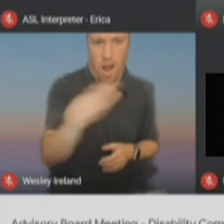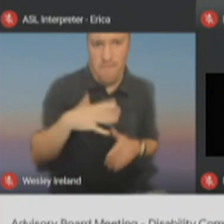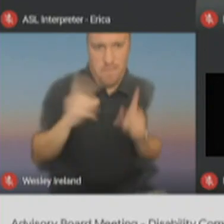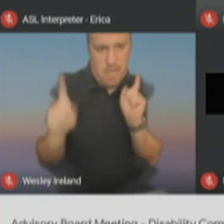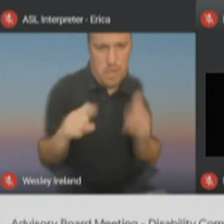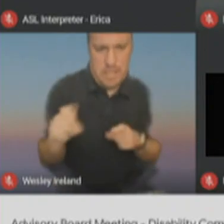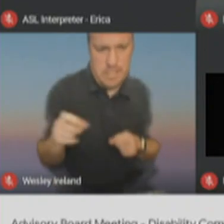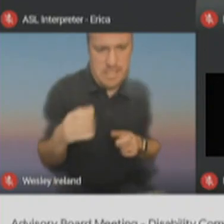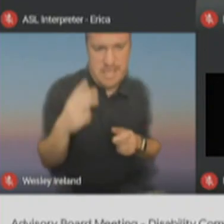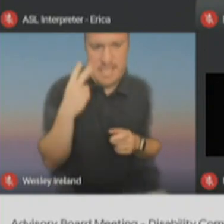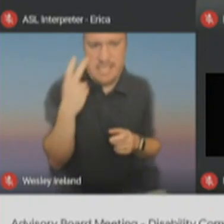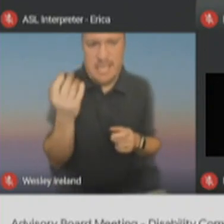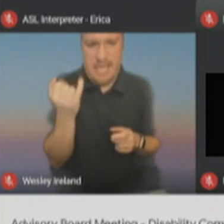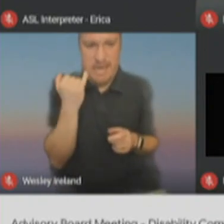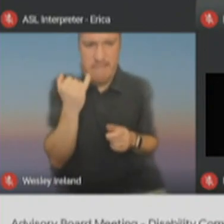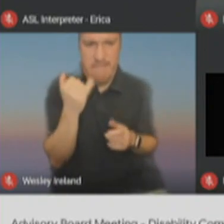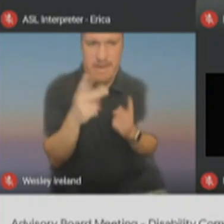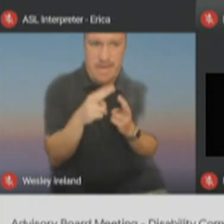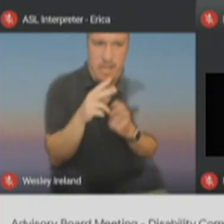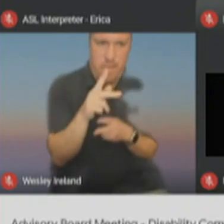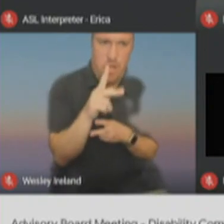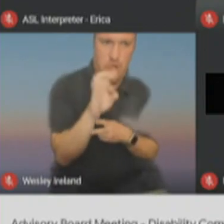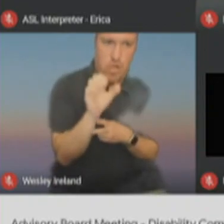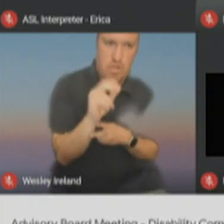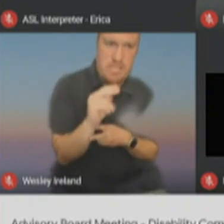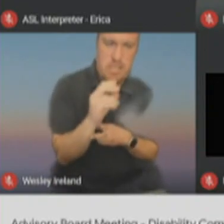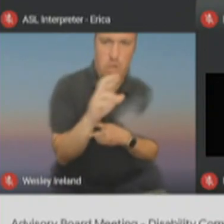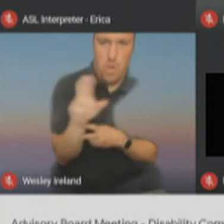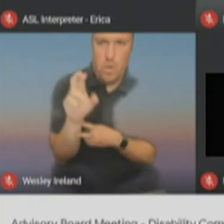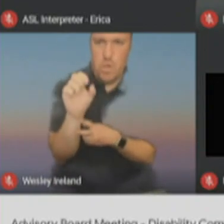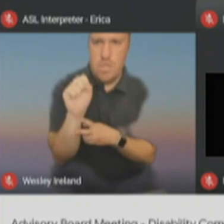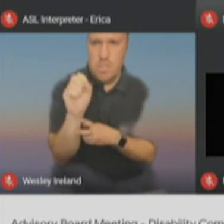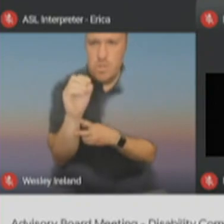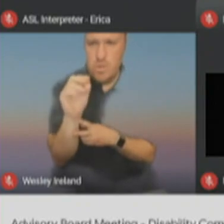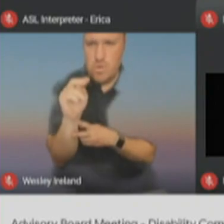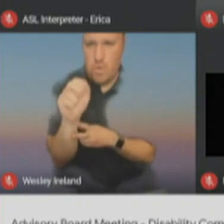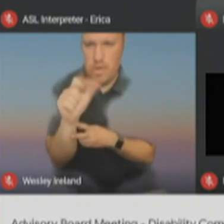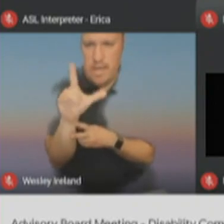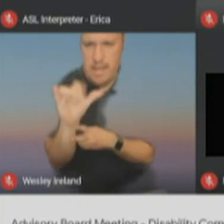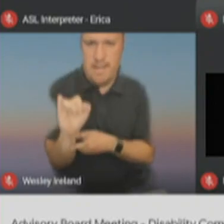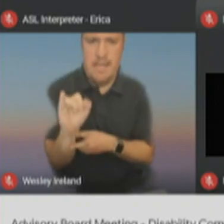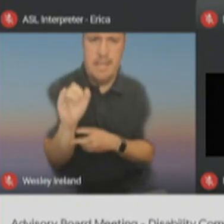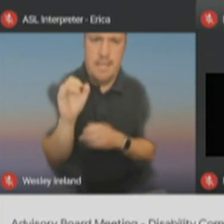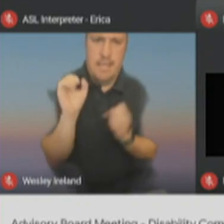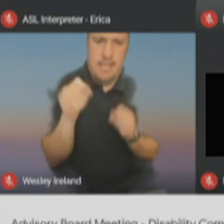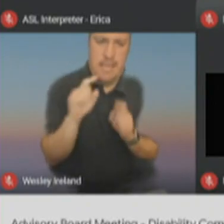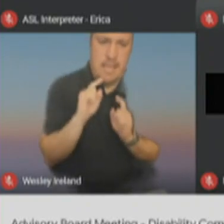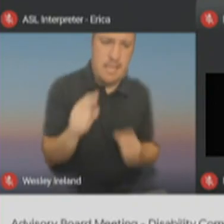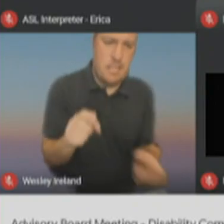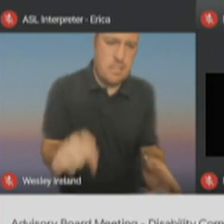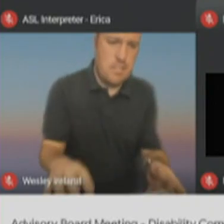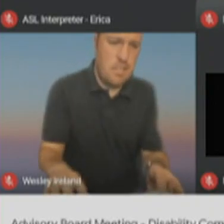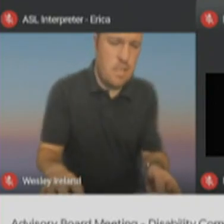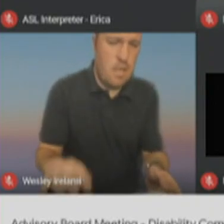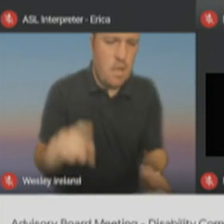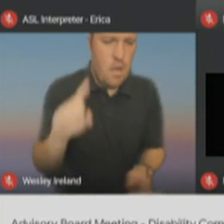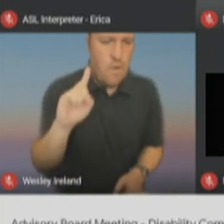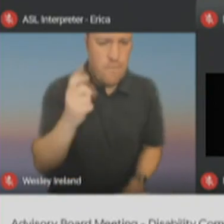questions. I guess I will throw all of them out there and then see if either a commissioner